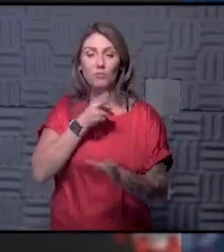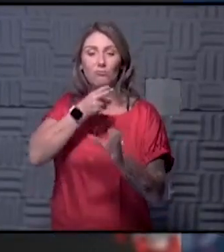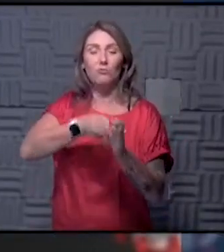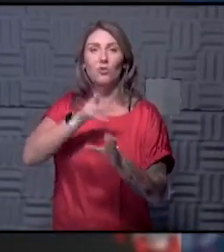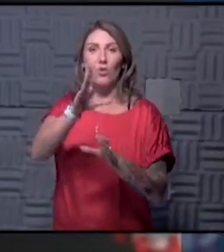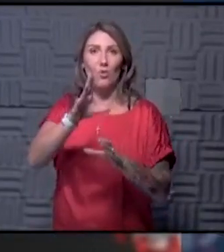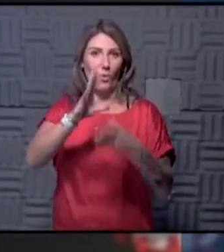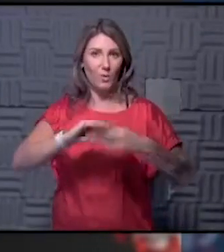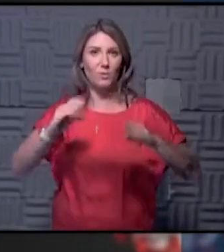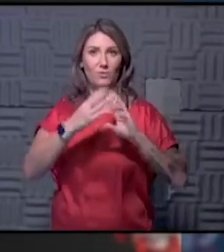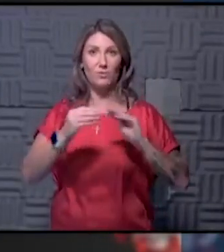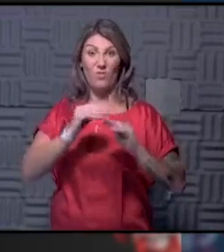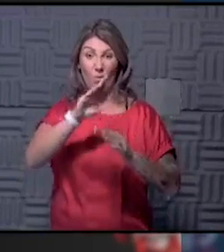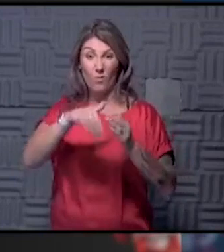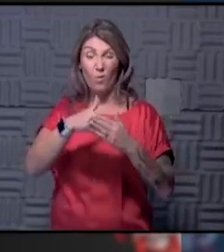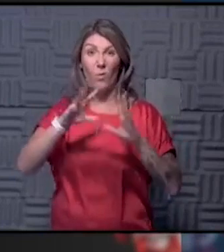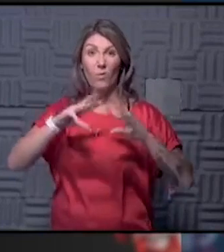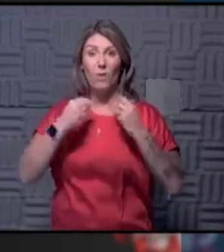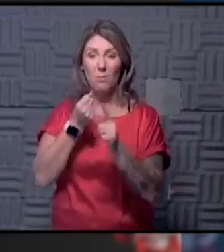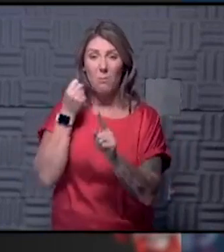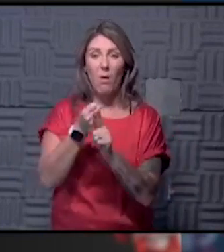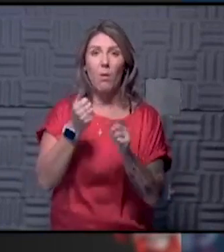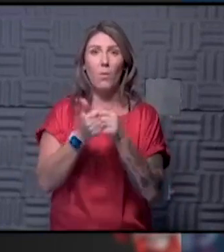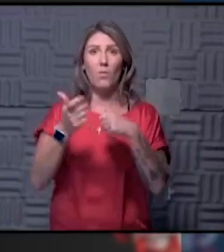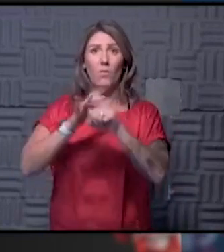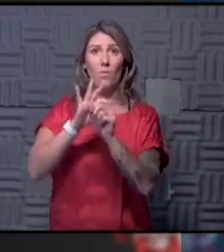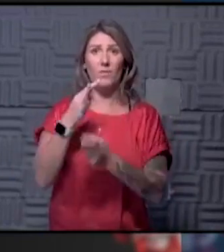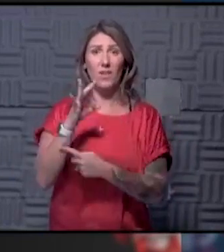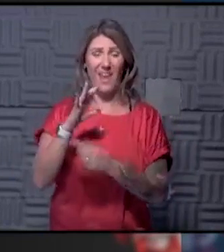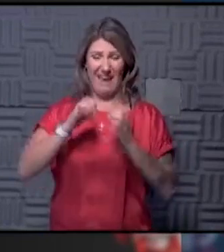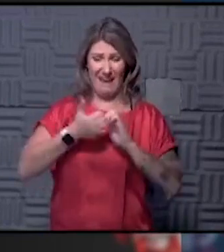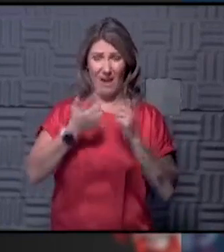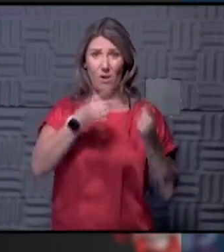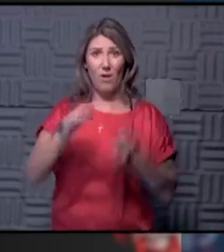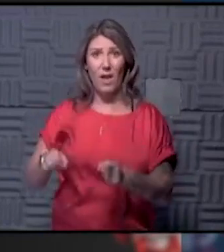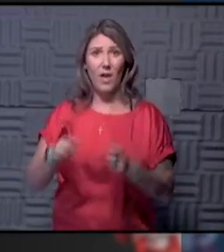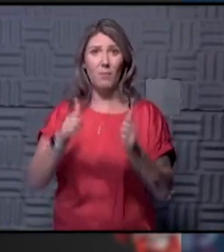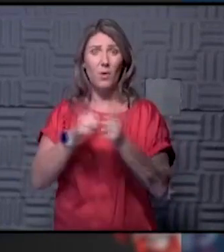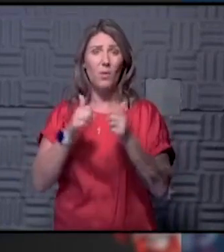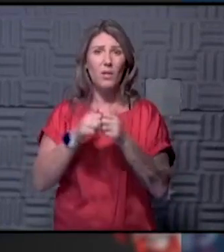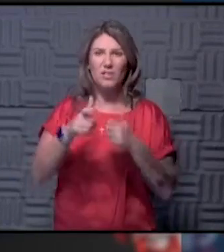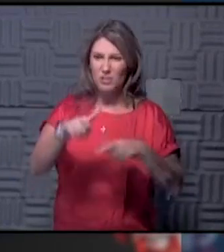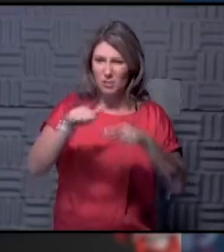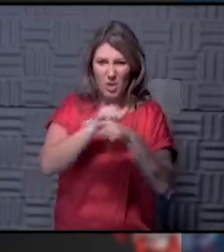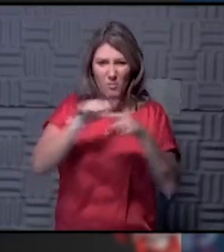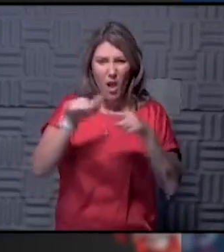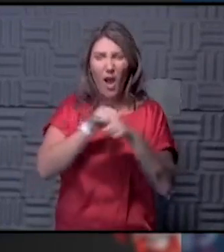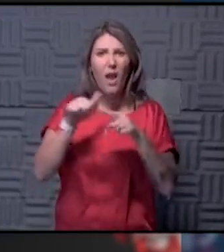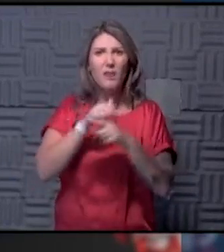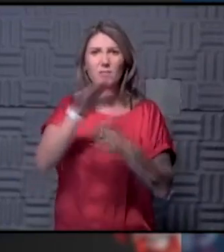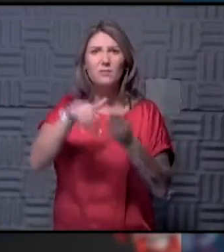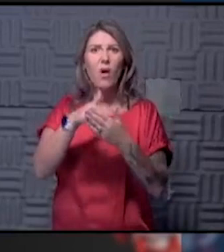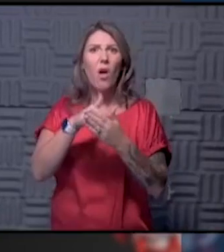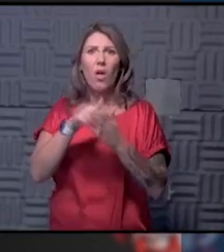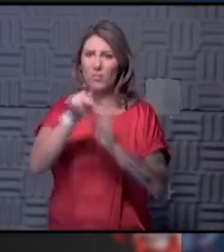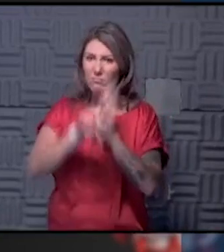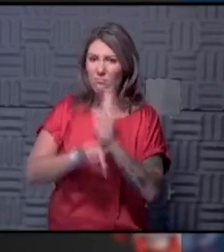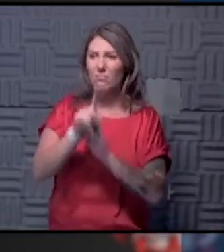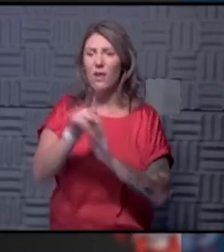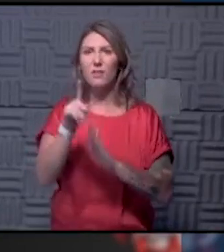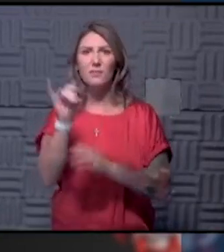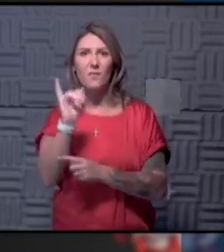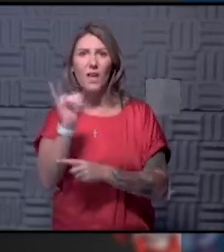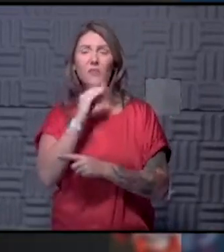the whole family coming down with COVID-19. How could this happen when she's practicing and preaching the pillars of infection? She tells us her cautionary tale